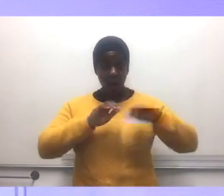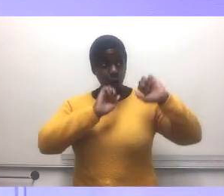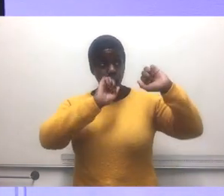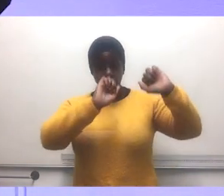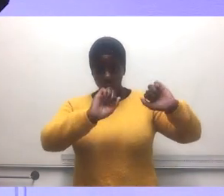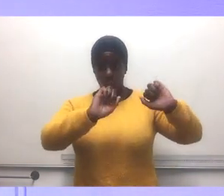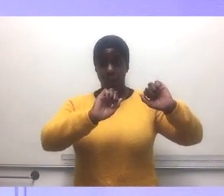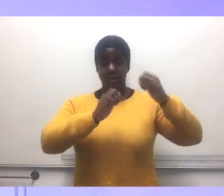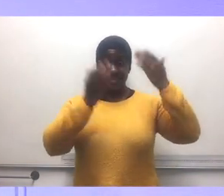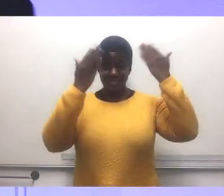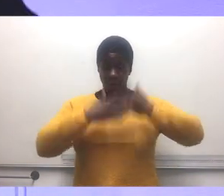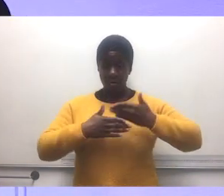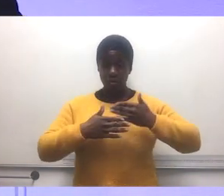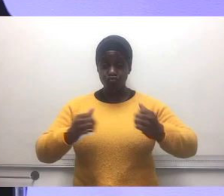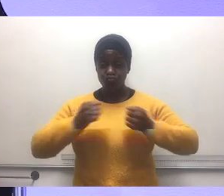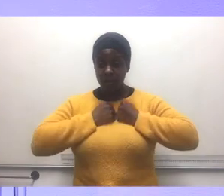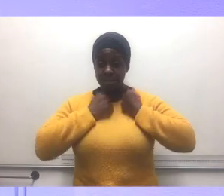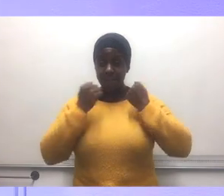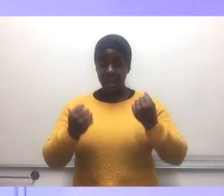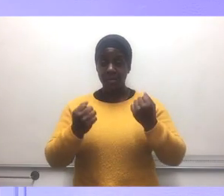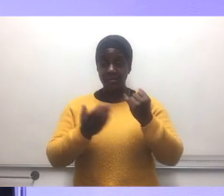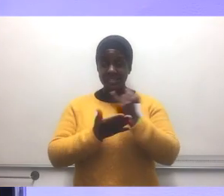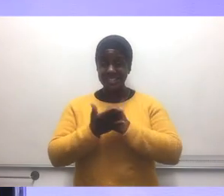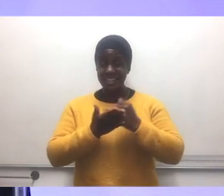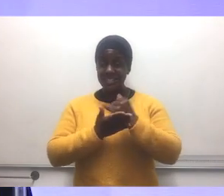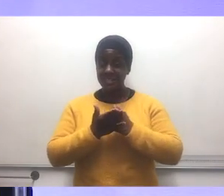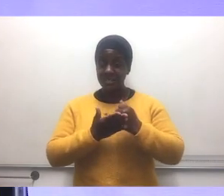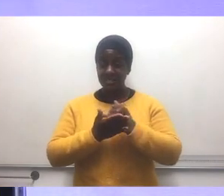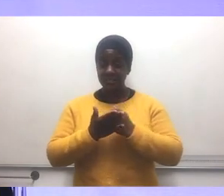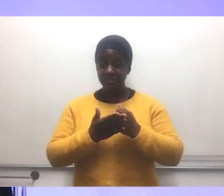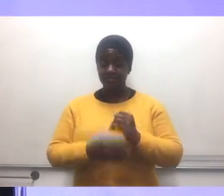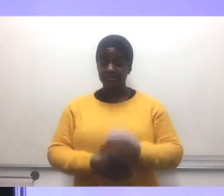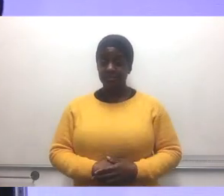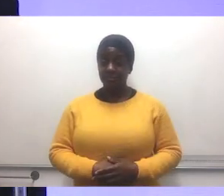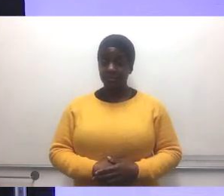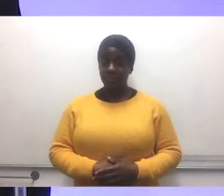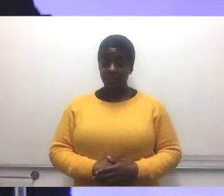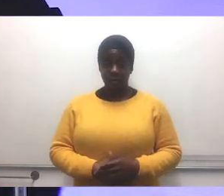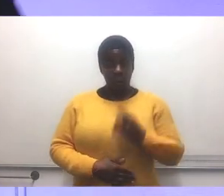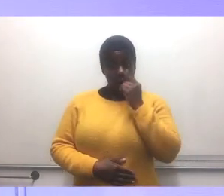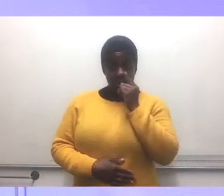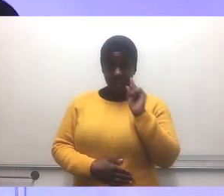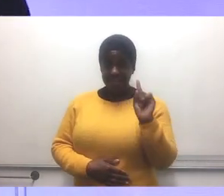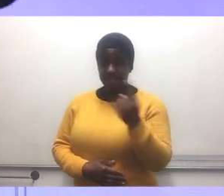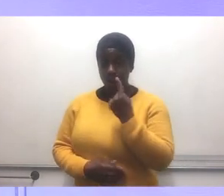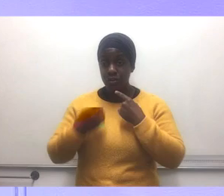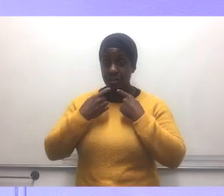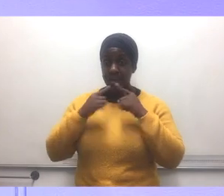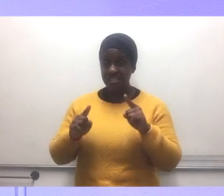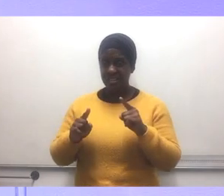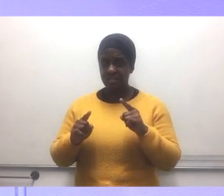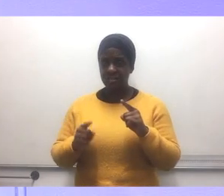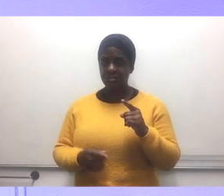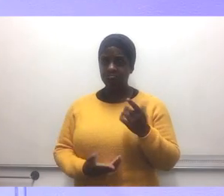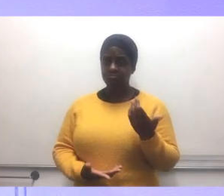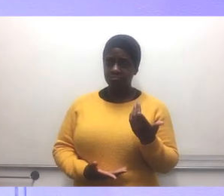night to repent of your sins. This may be your very first message tonight. You may have just bumped